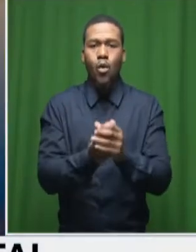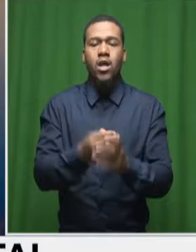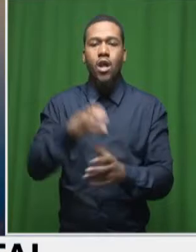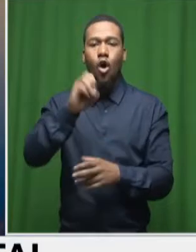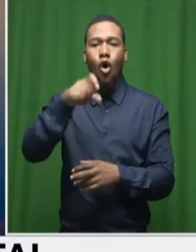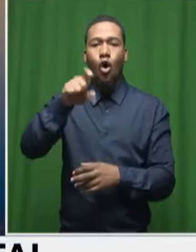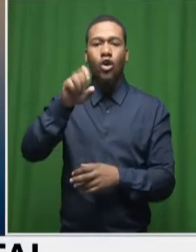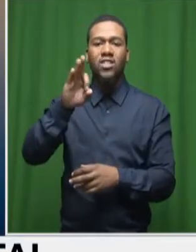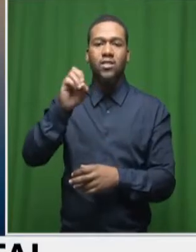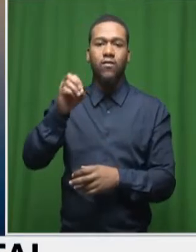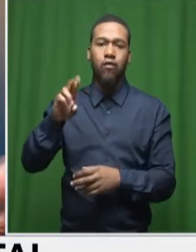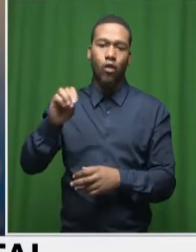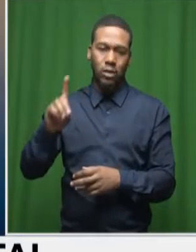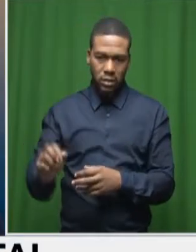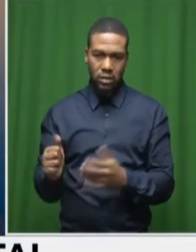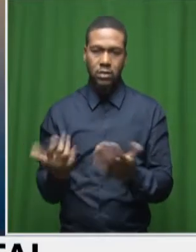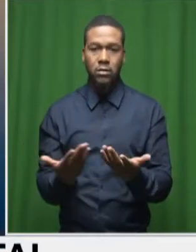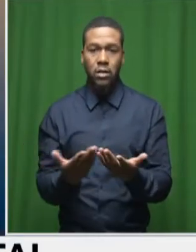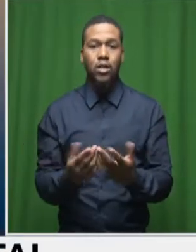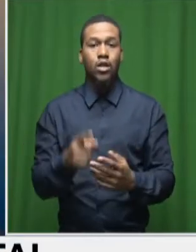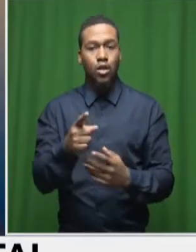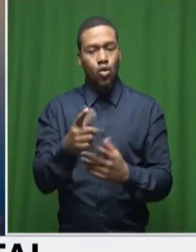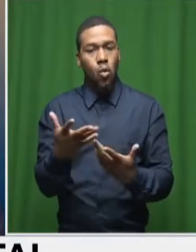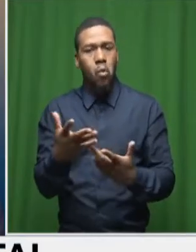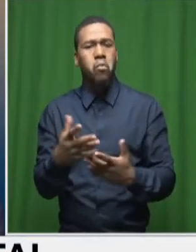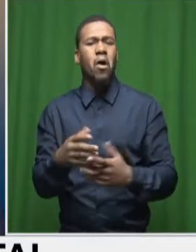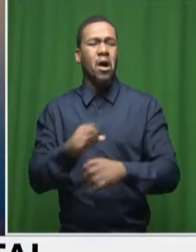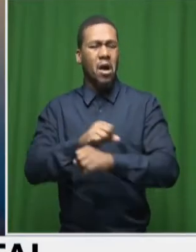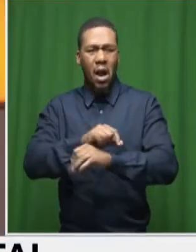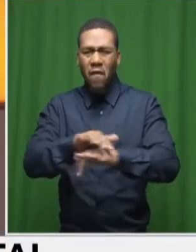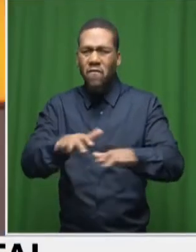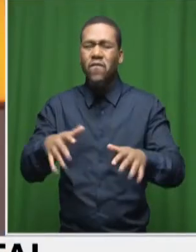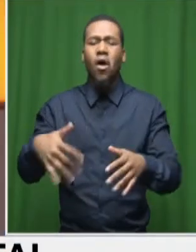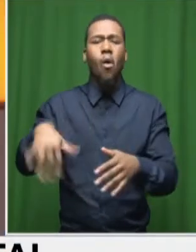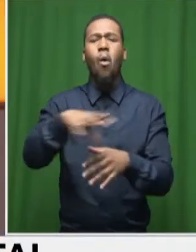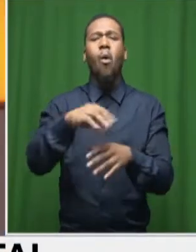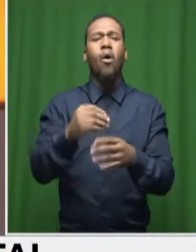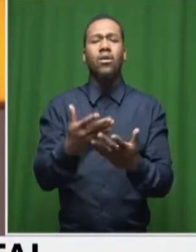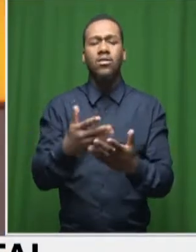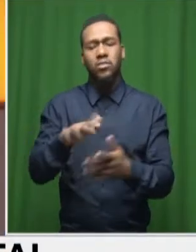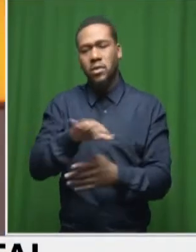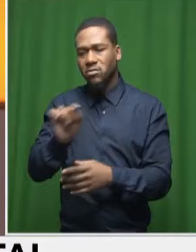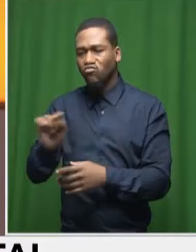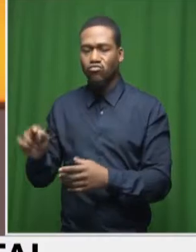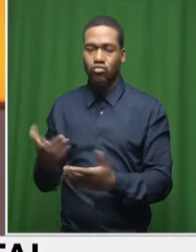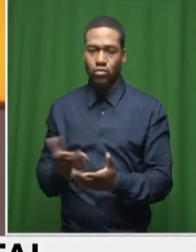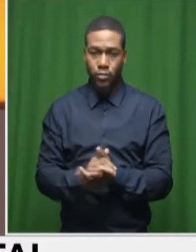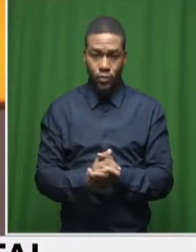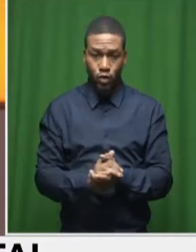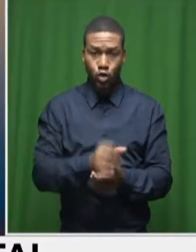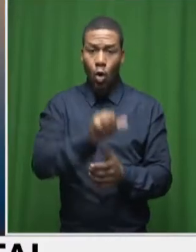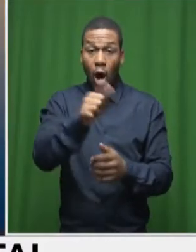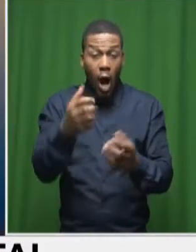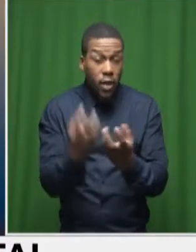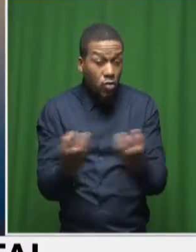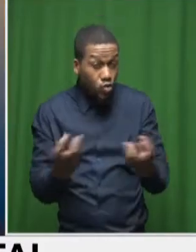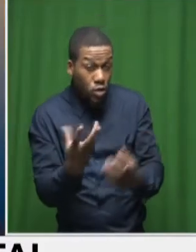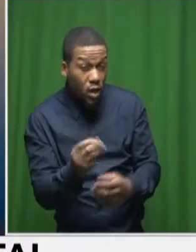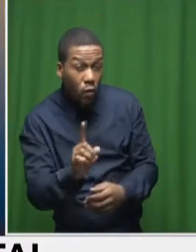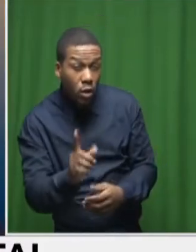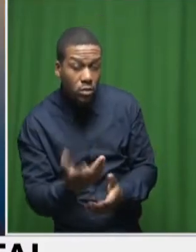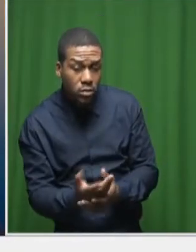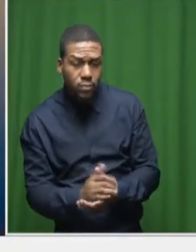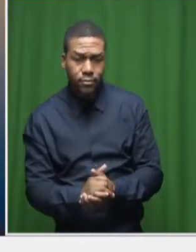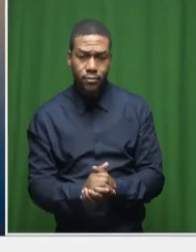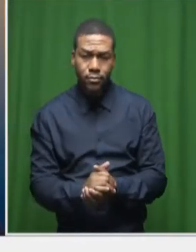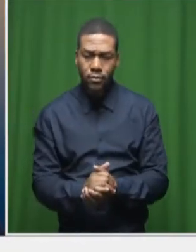Pearson and the likes, which essentially covers across the spectrum. Okay. So what sort of digital learning resources do you offer? So we've got everything in